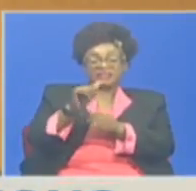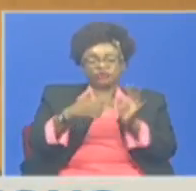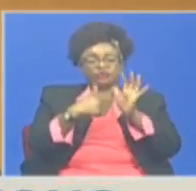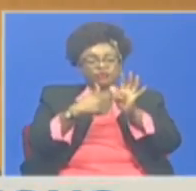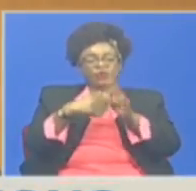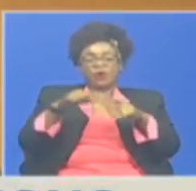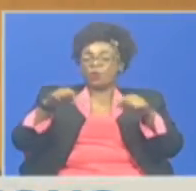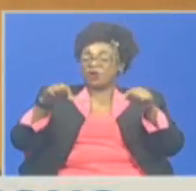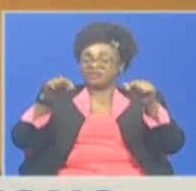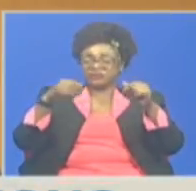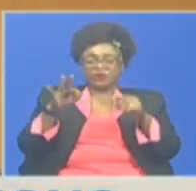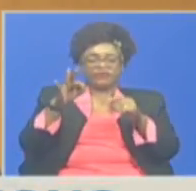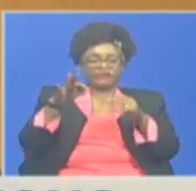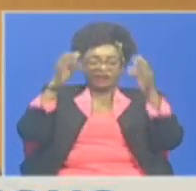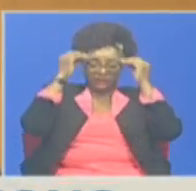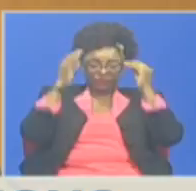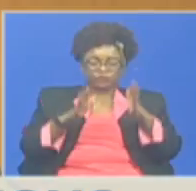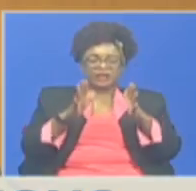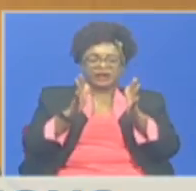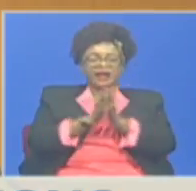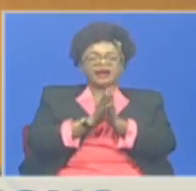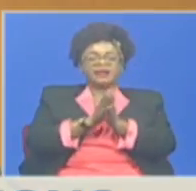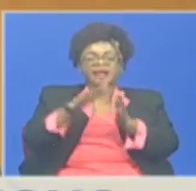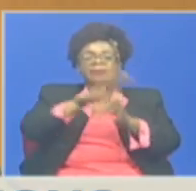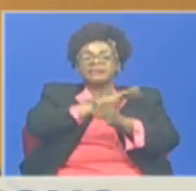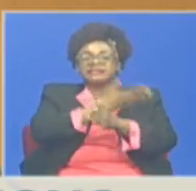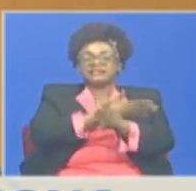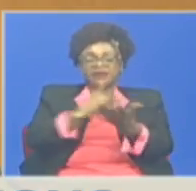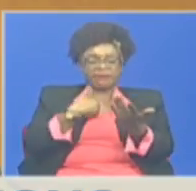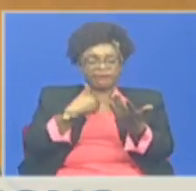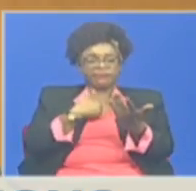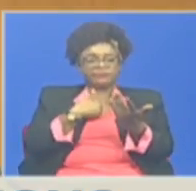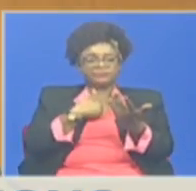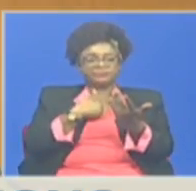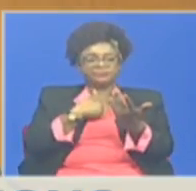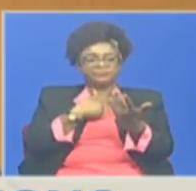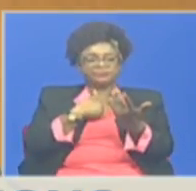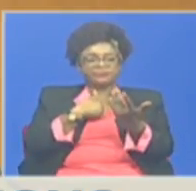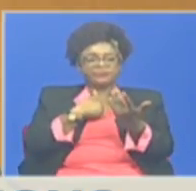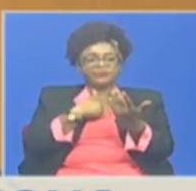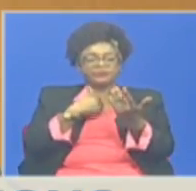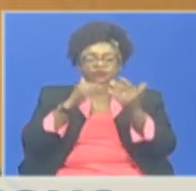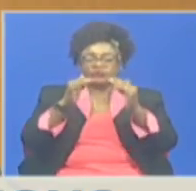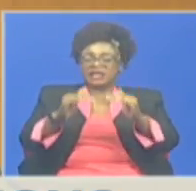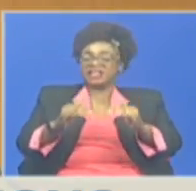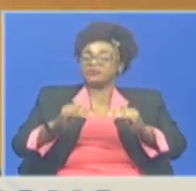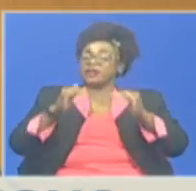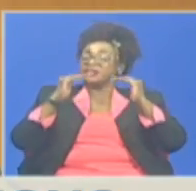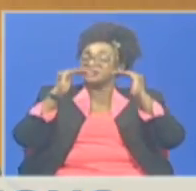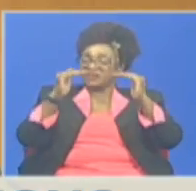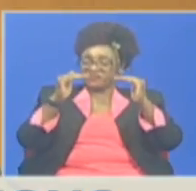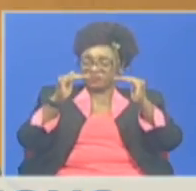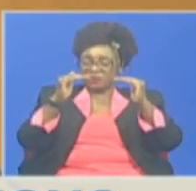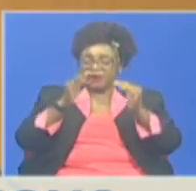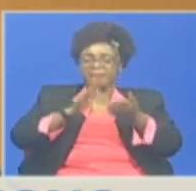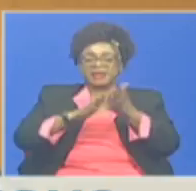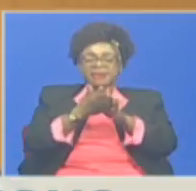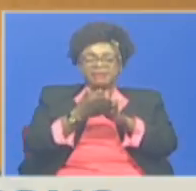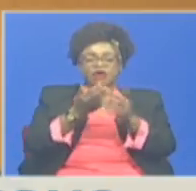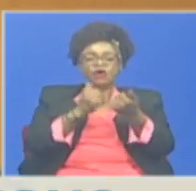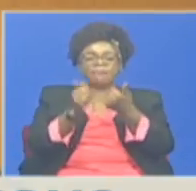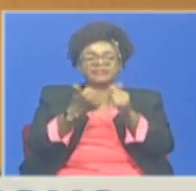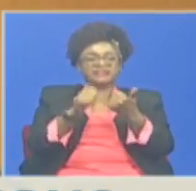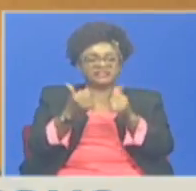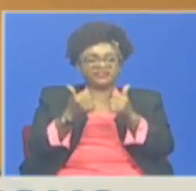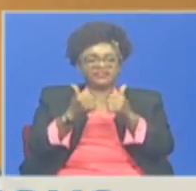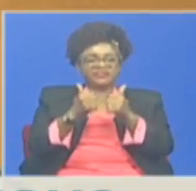of students and the potential they have to take Kenya to the next level of becoming competitive